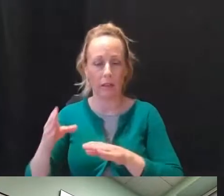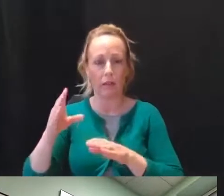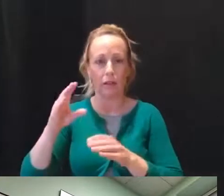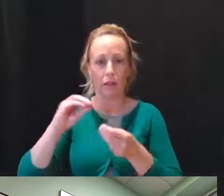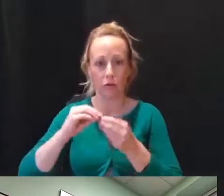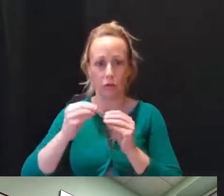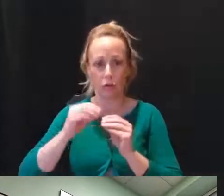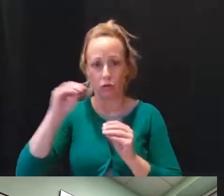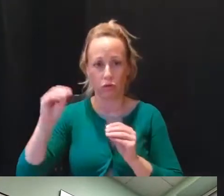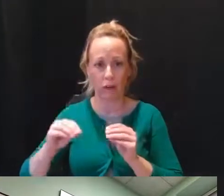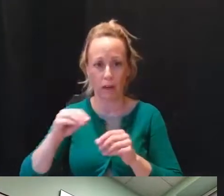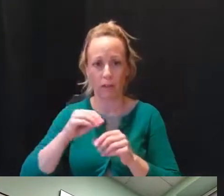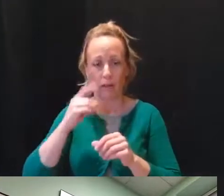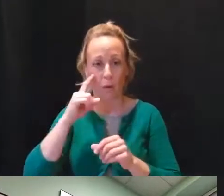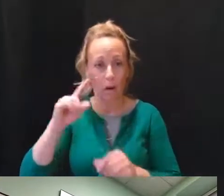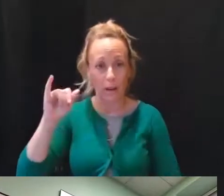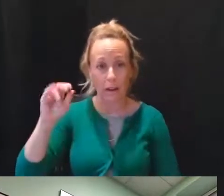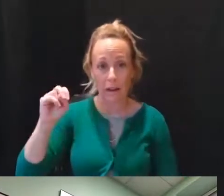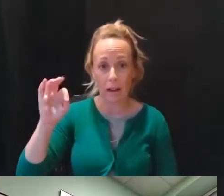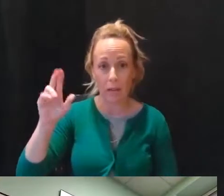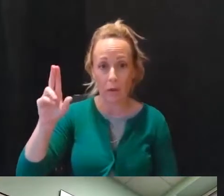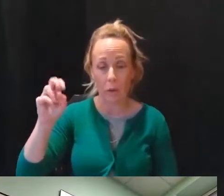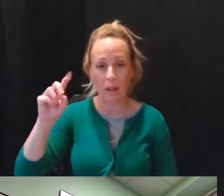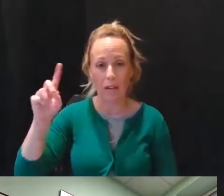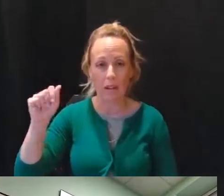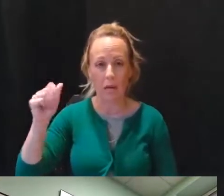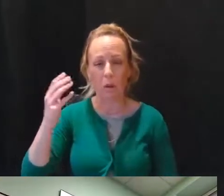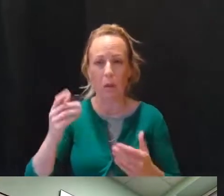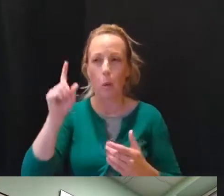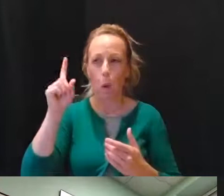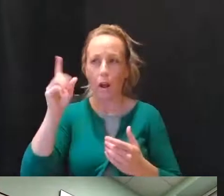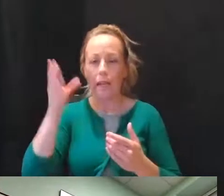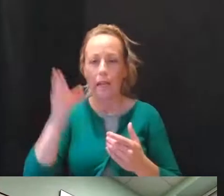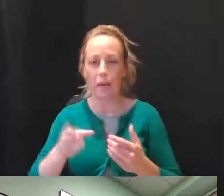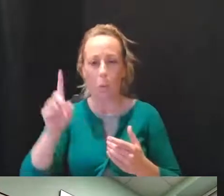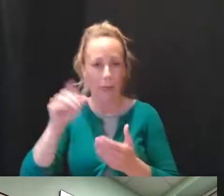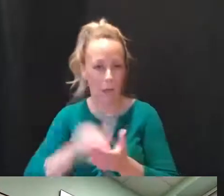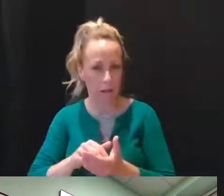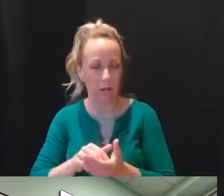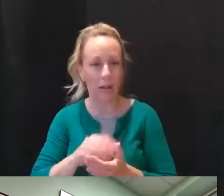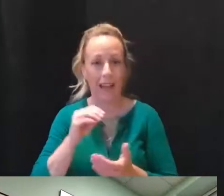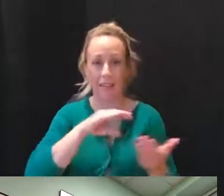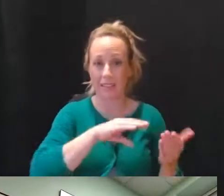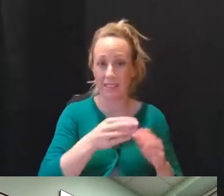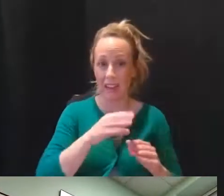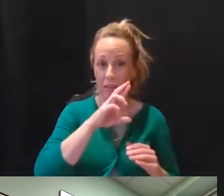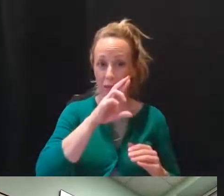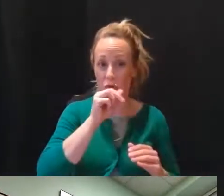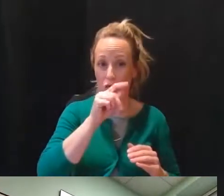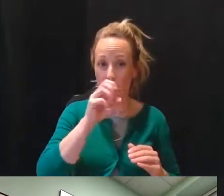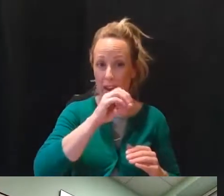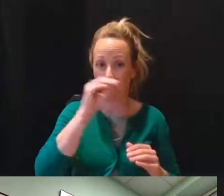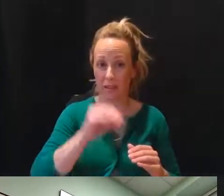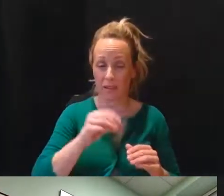in influenza is probably in the range of 1 in 1,000. And the death rate from